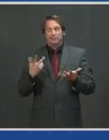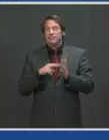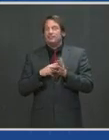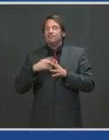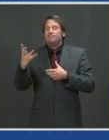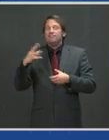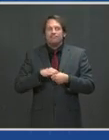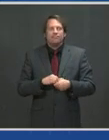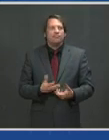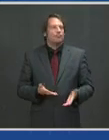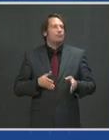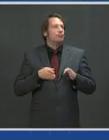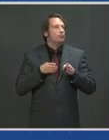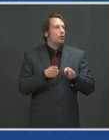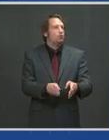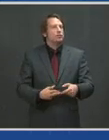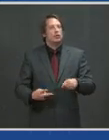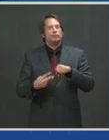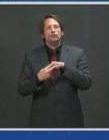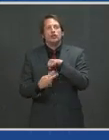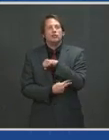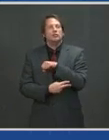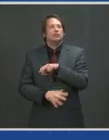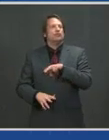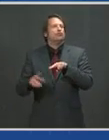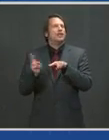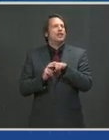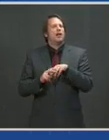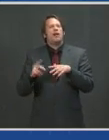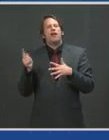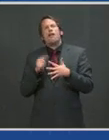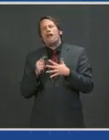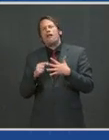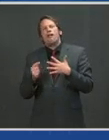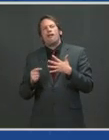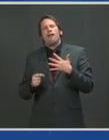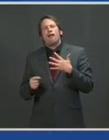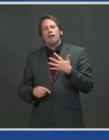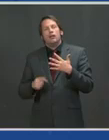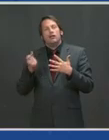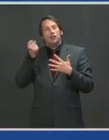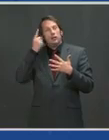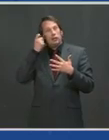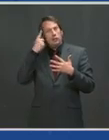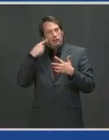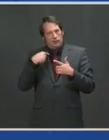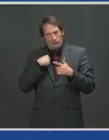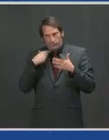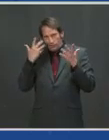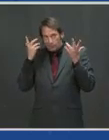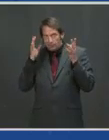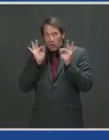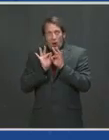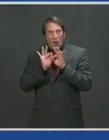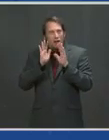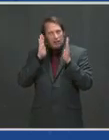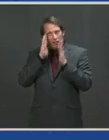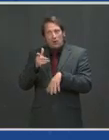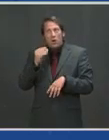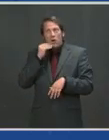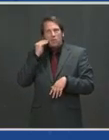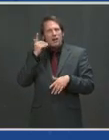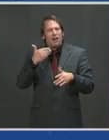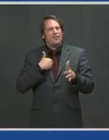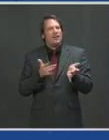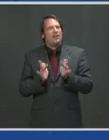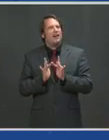mass transit. But it also depends on having reliable, high-speed internet in every home. Because today's